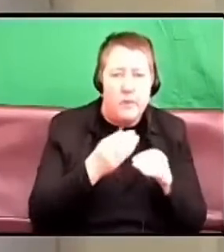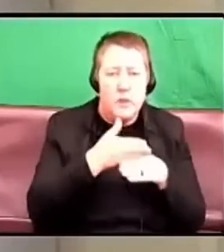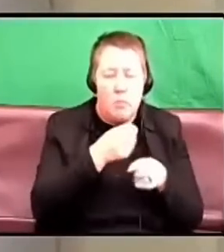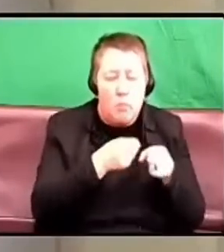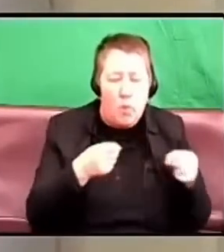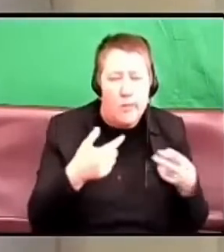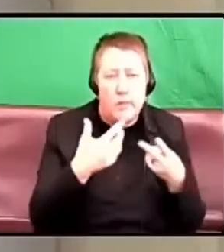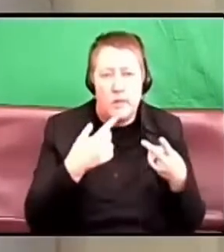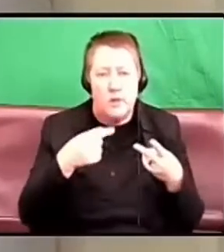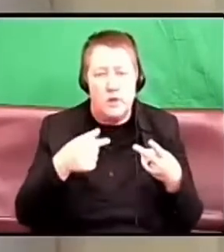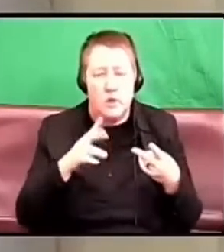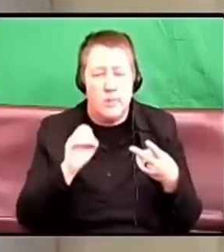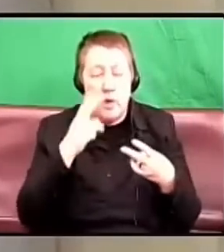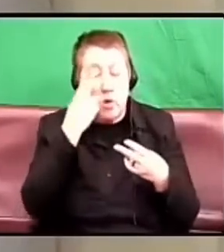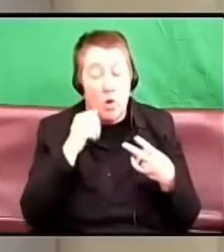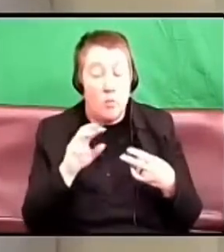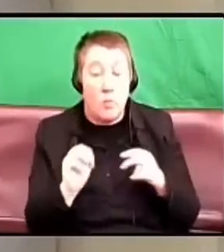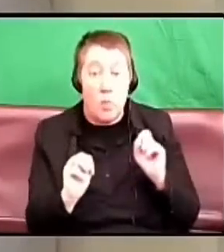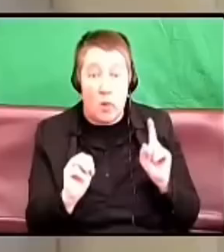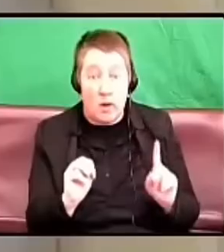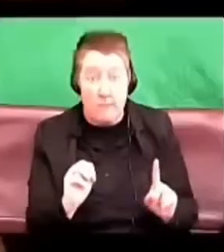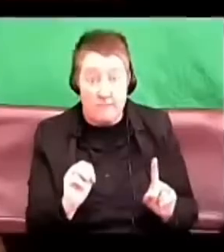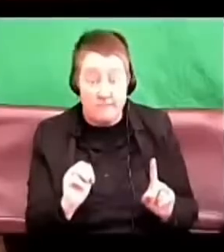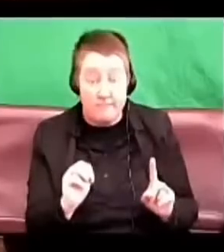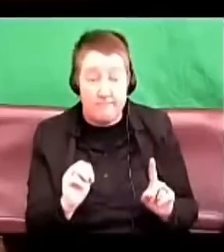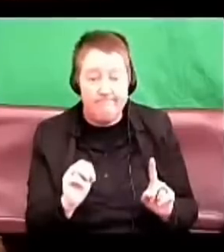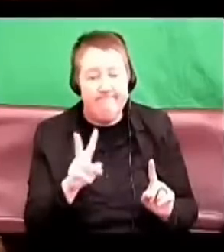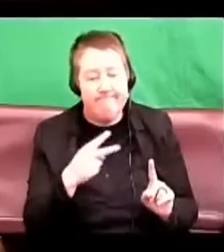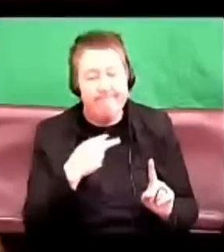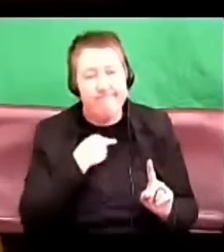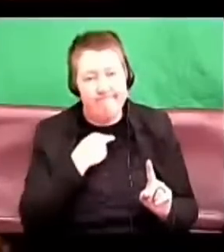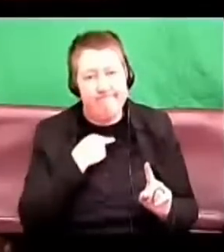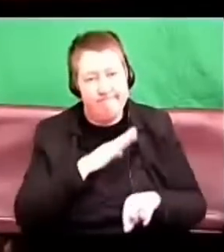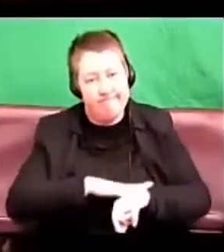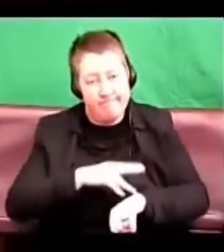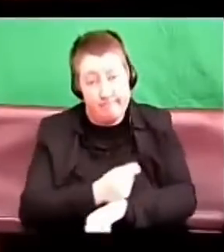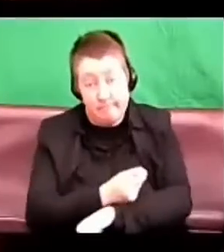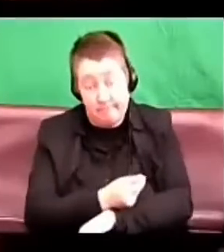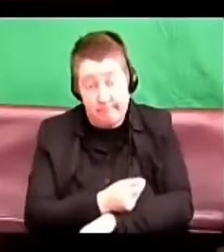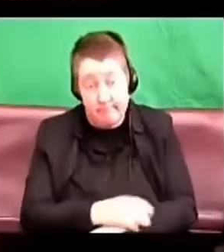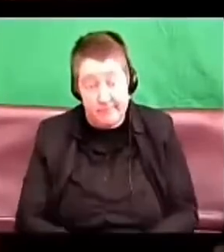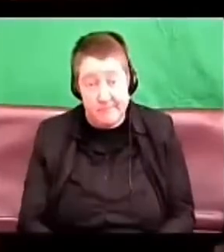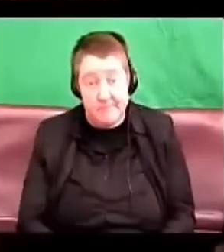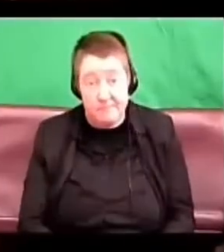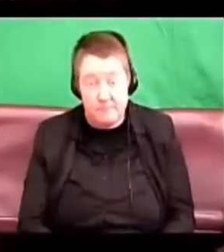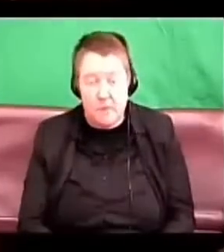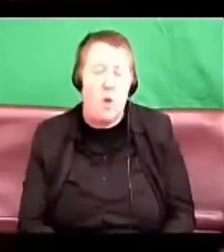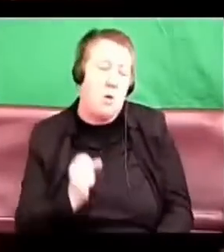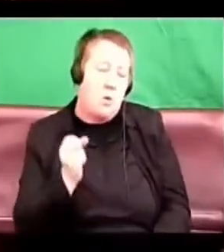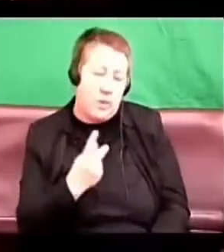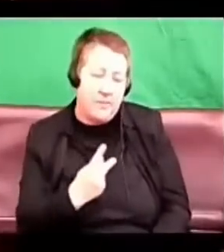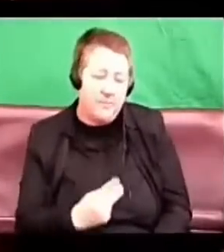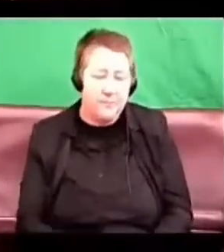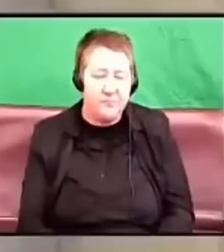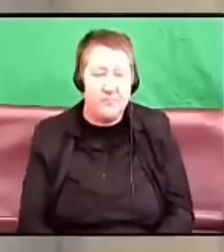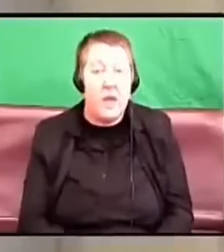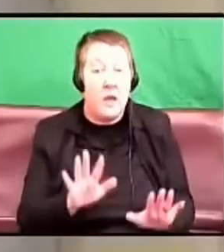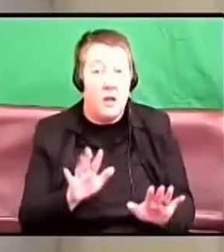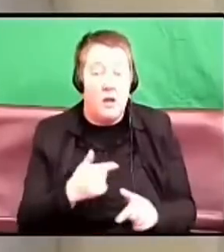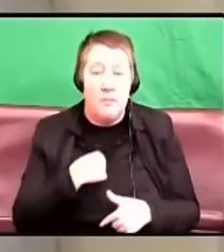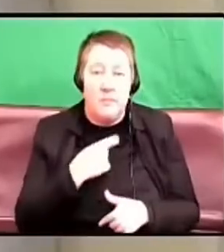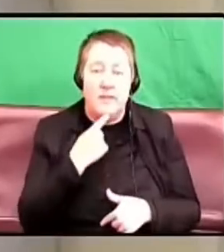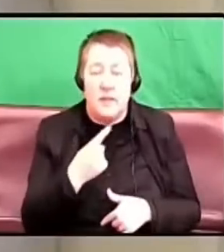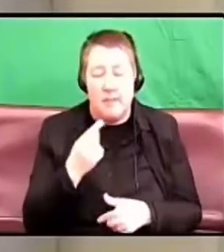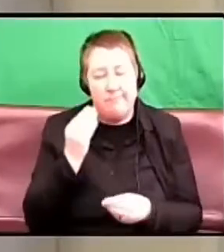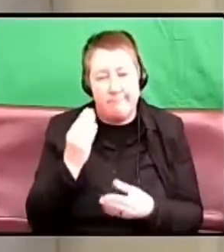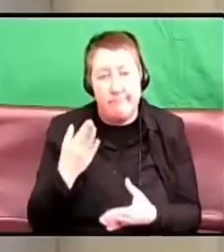and so on and so forth. Honorable Mokoena, unfortunately, your time has expired. Okay. Let me just say,